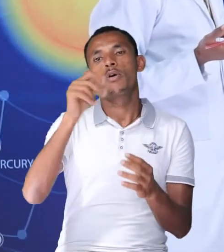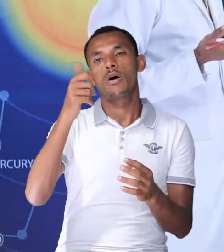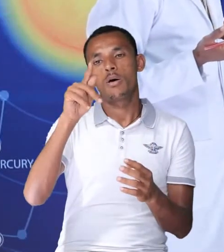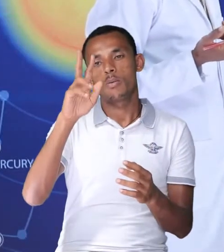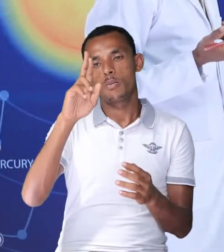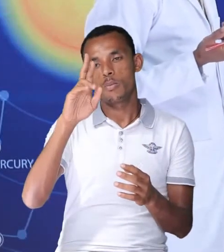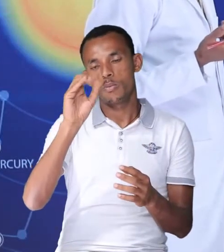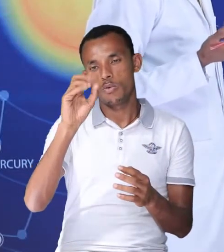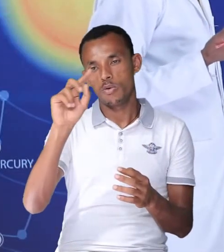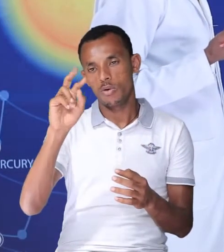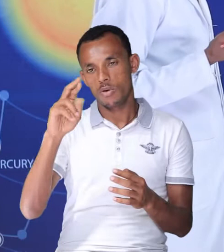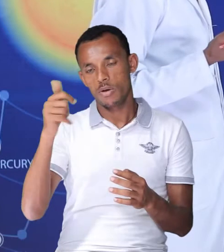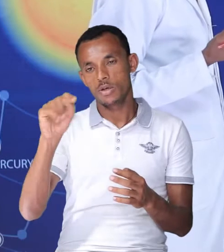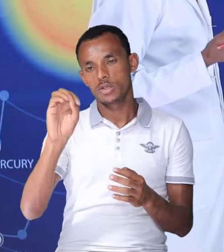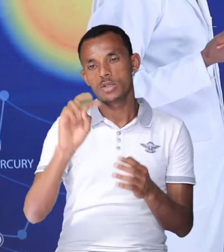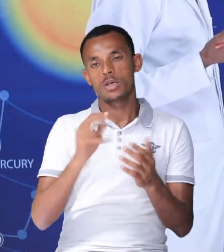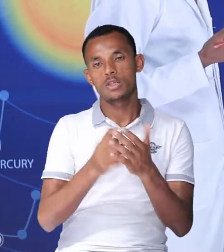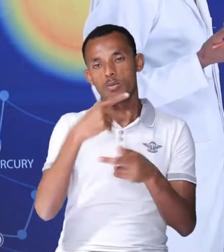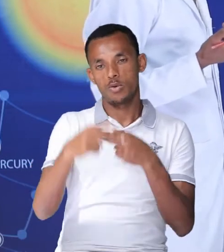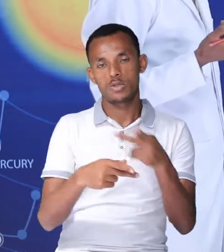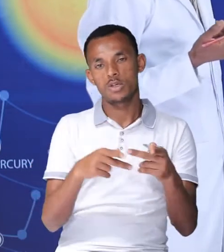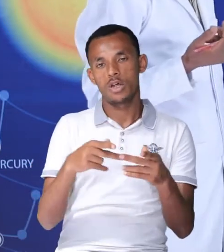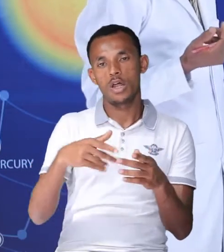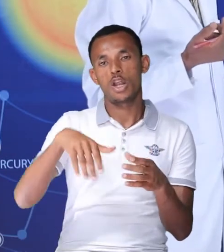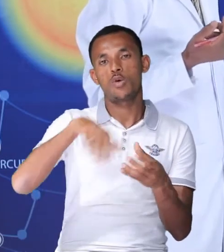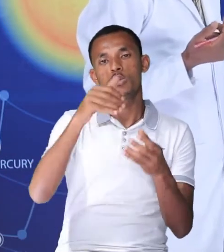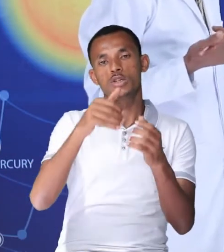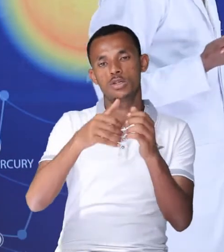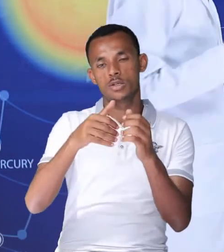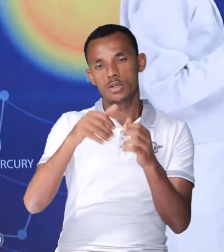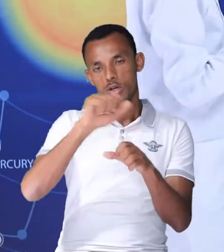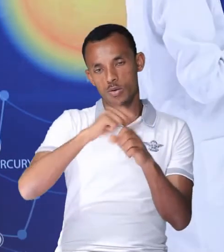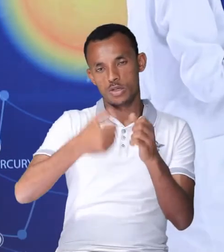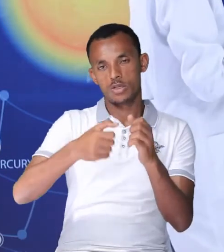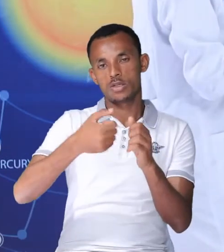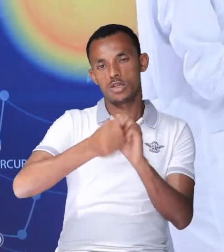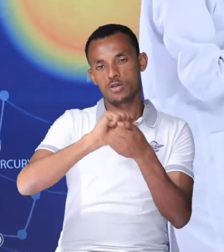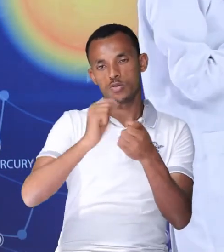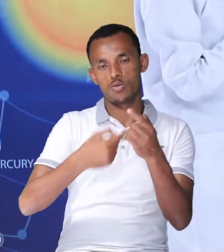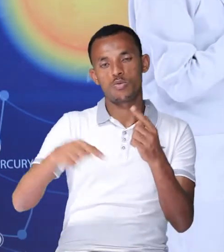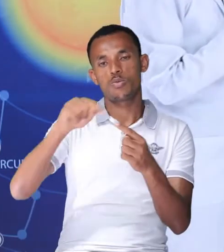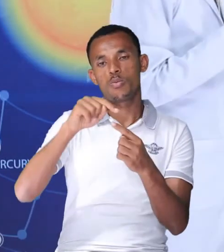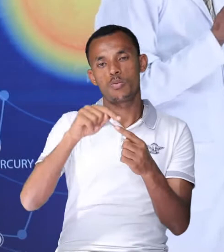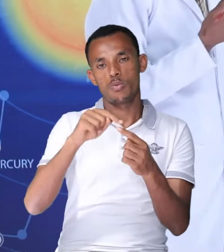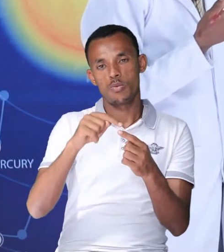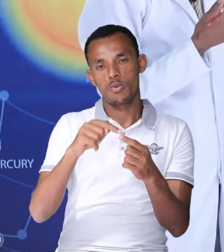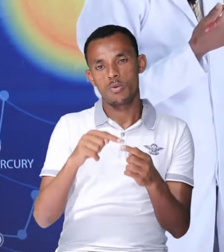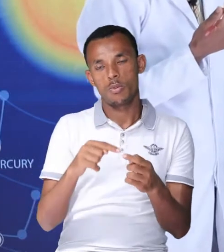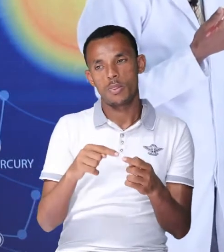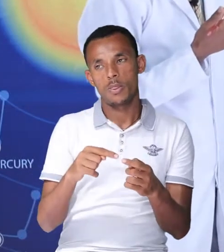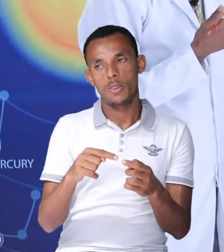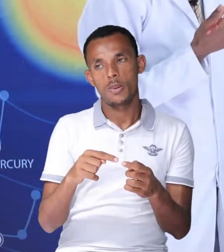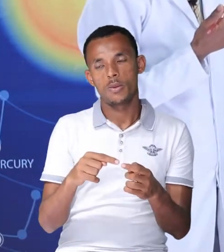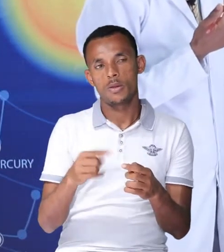the process by which liquid molecules break freely from the liquid surface and enter the vapor